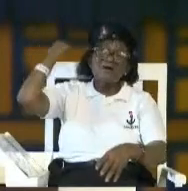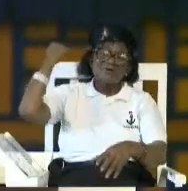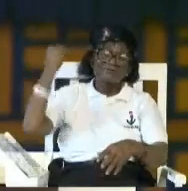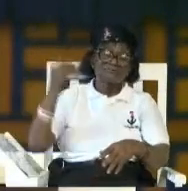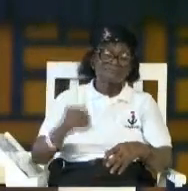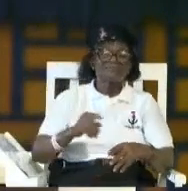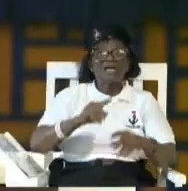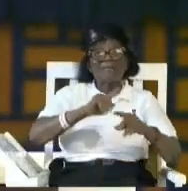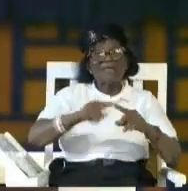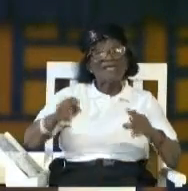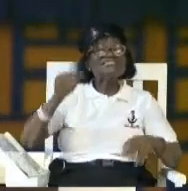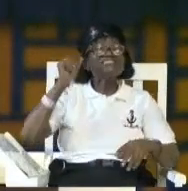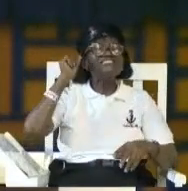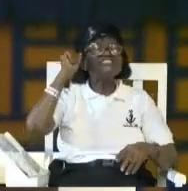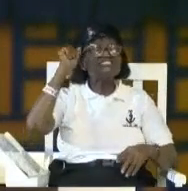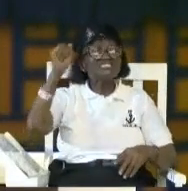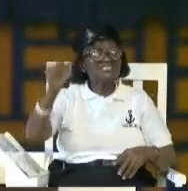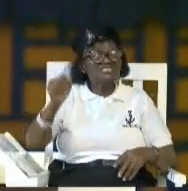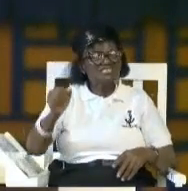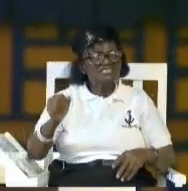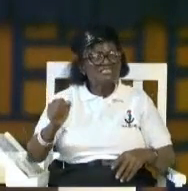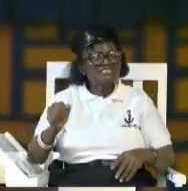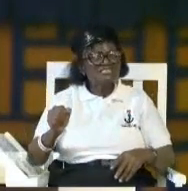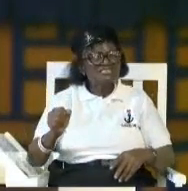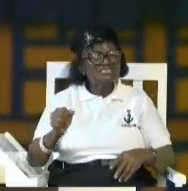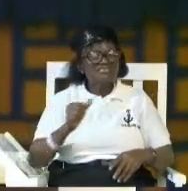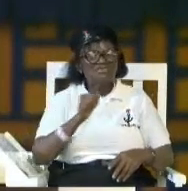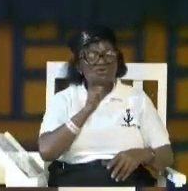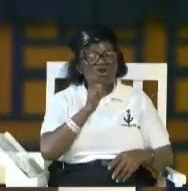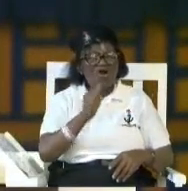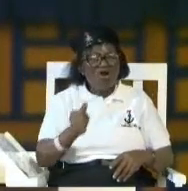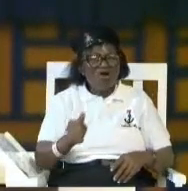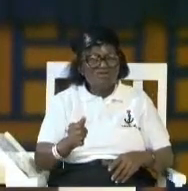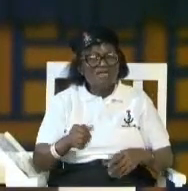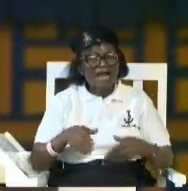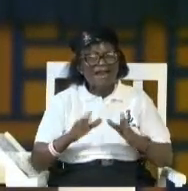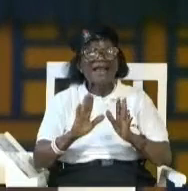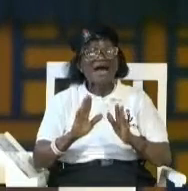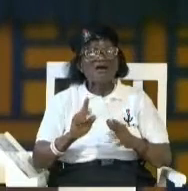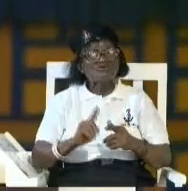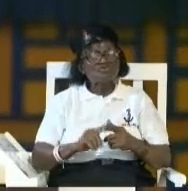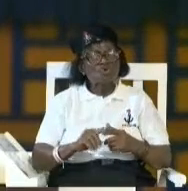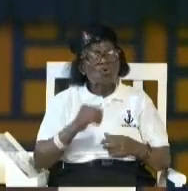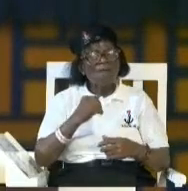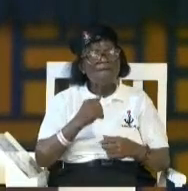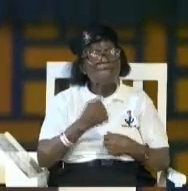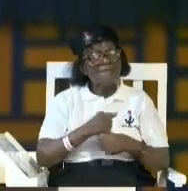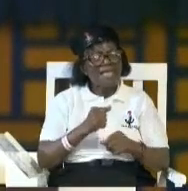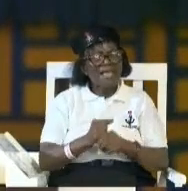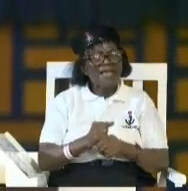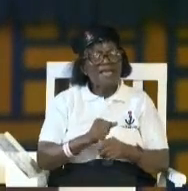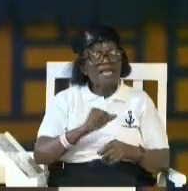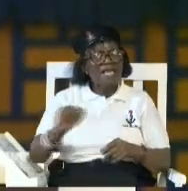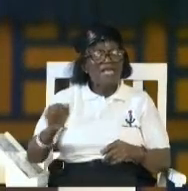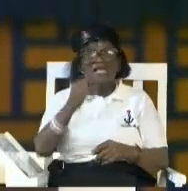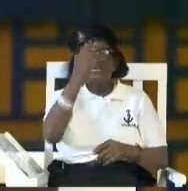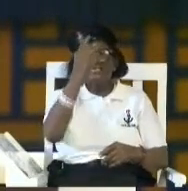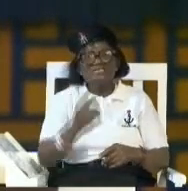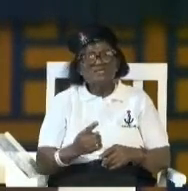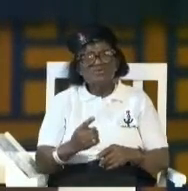But she is not allowed to make a